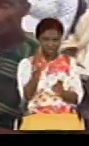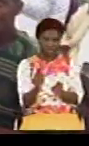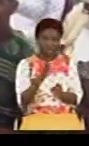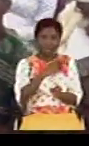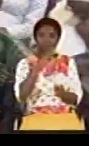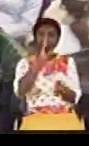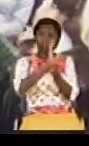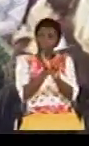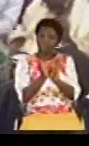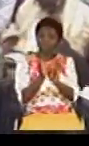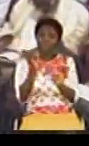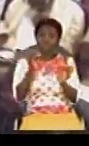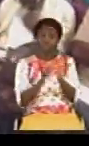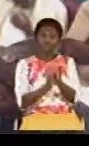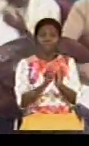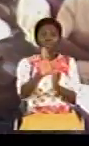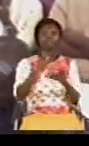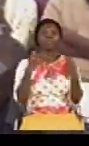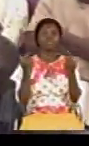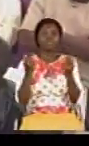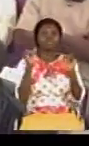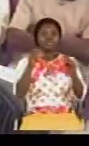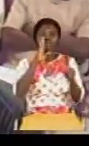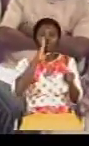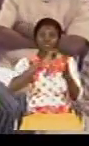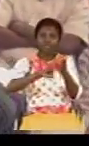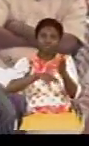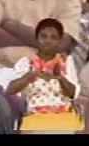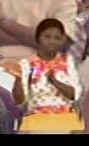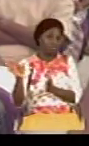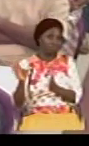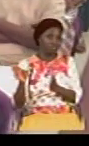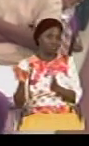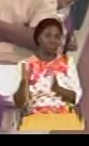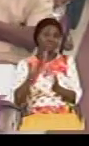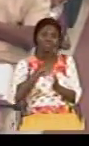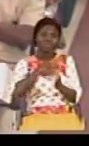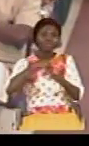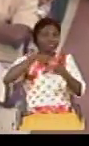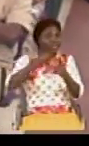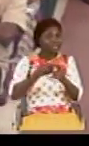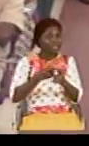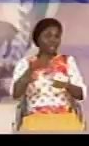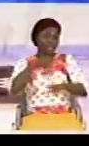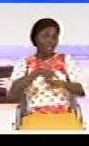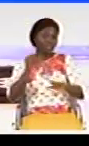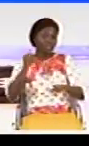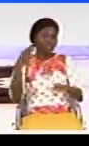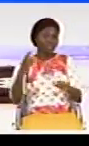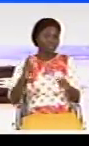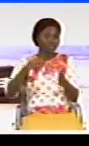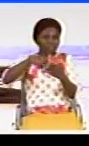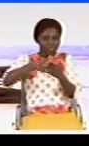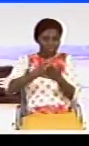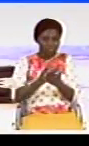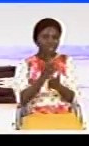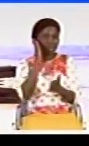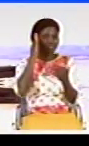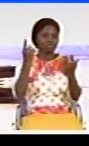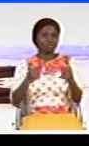your sins may be blotted out, and then the times of refreshing shall come from